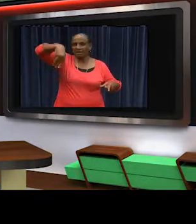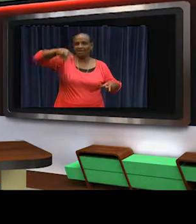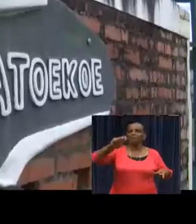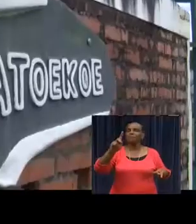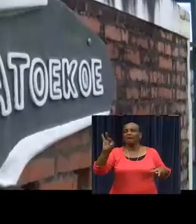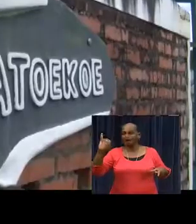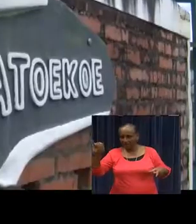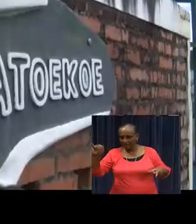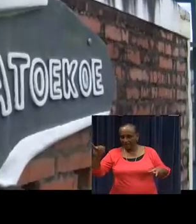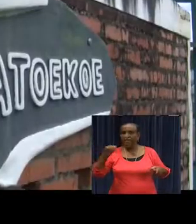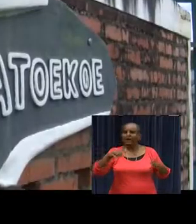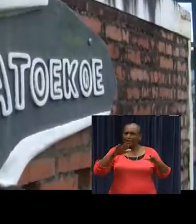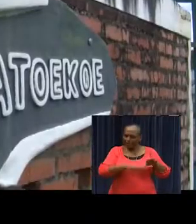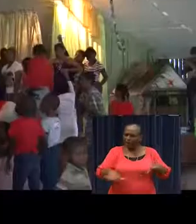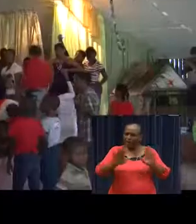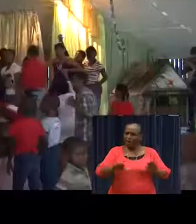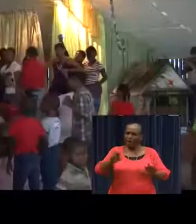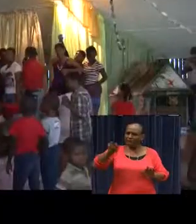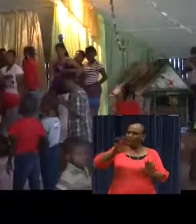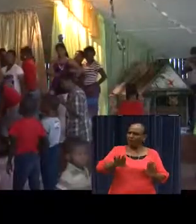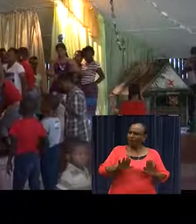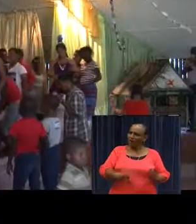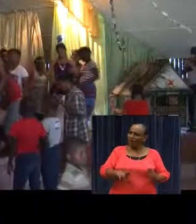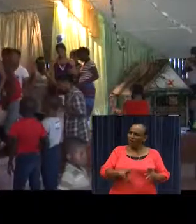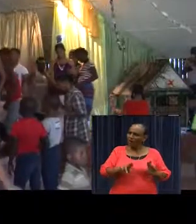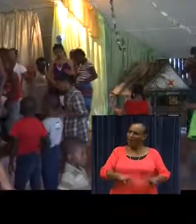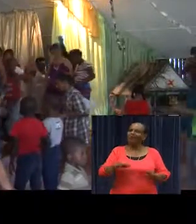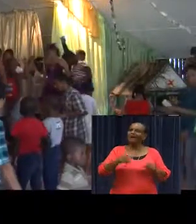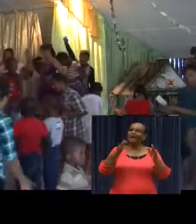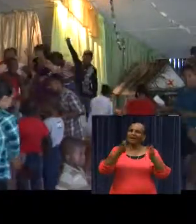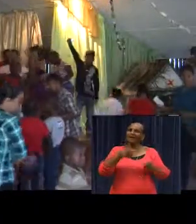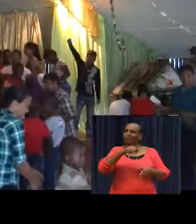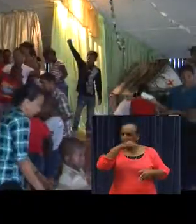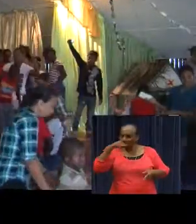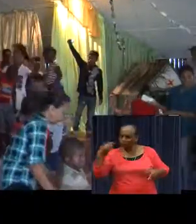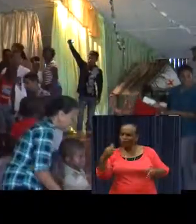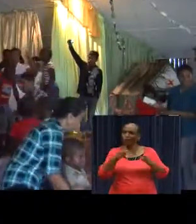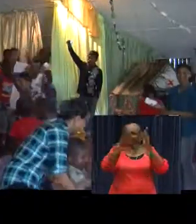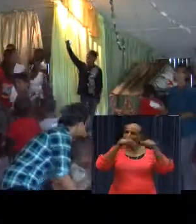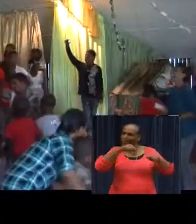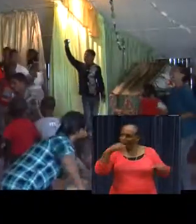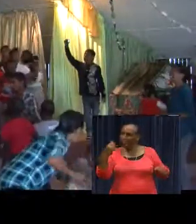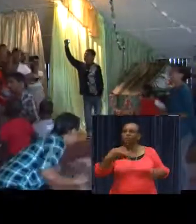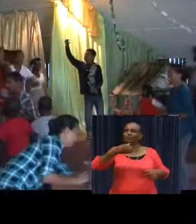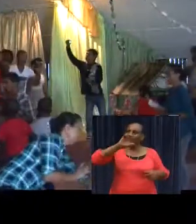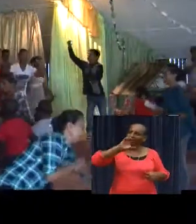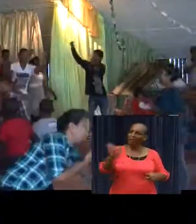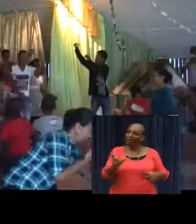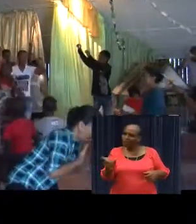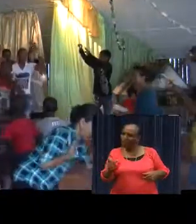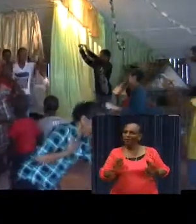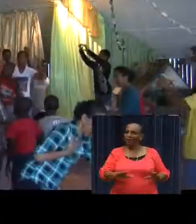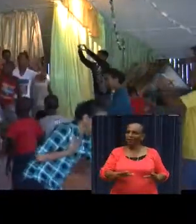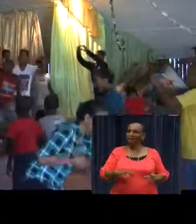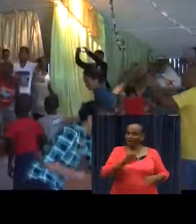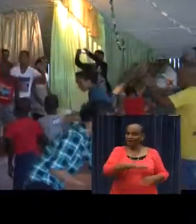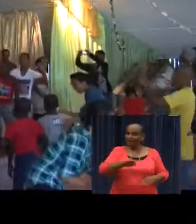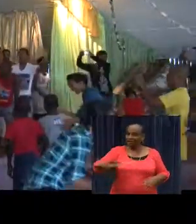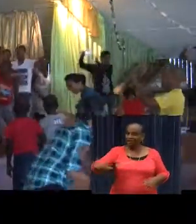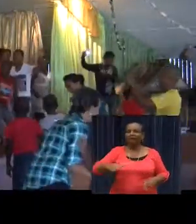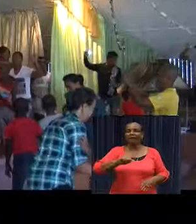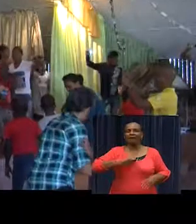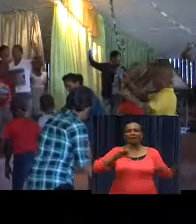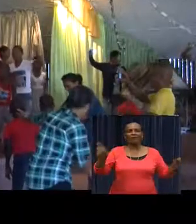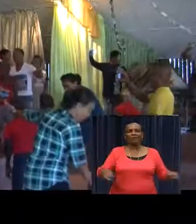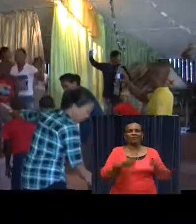Makkie. While the children waited for Regilio Maknak, they enjoyed lots of Christmas loaf, pastries and drinks. The